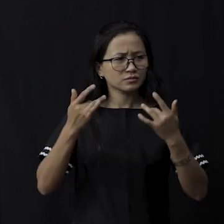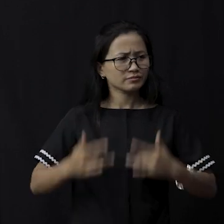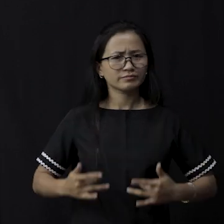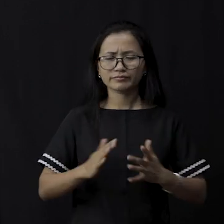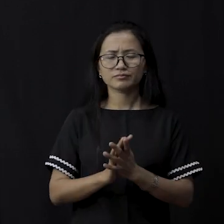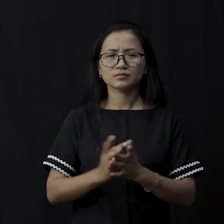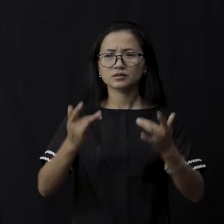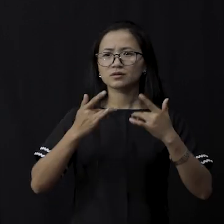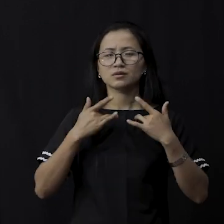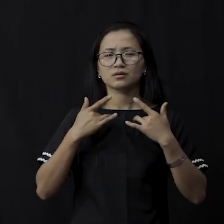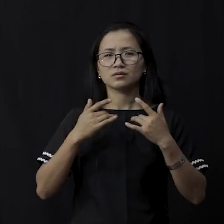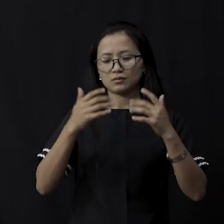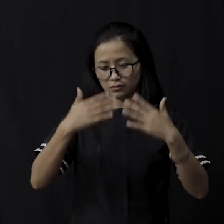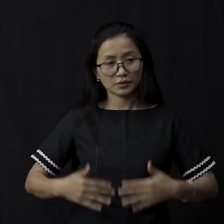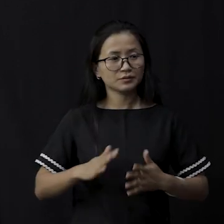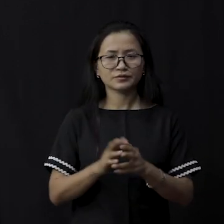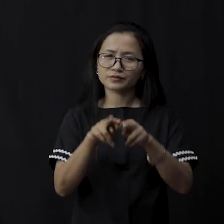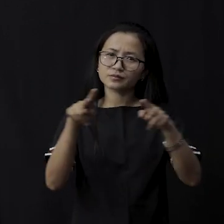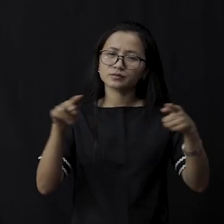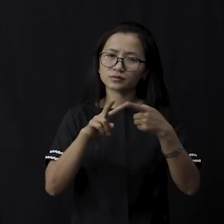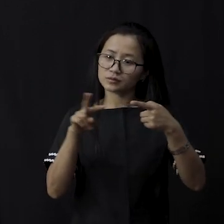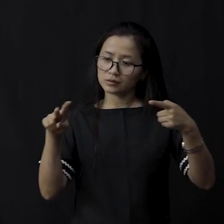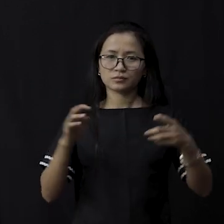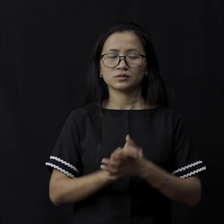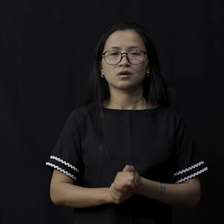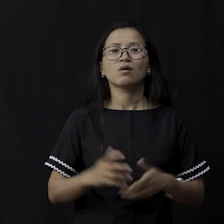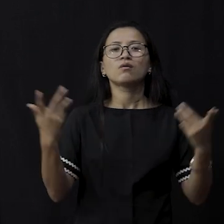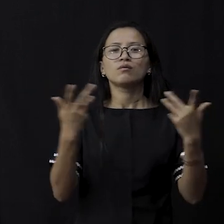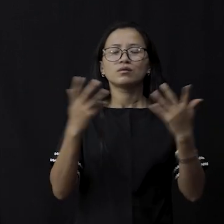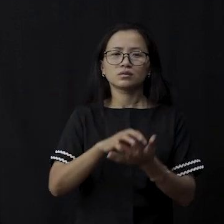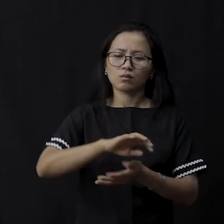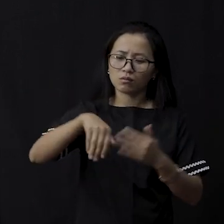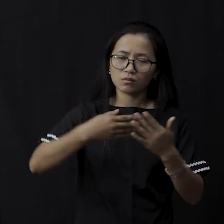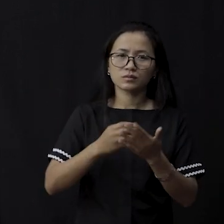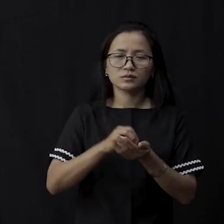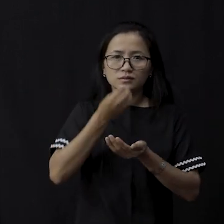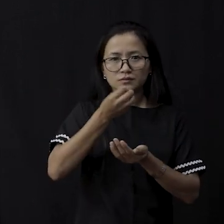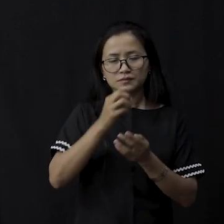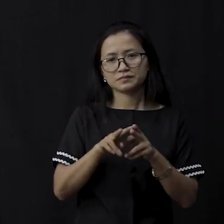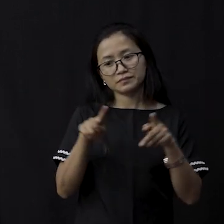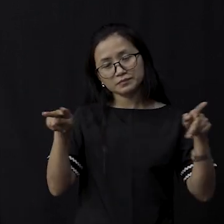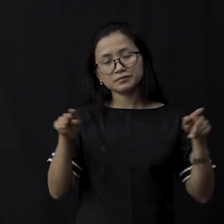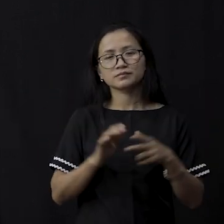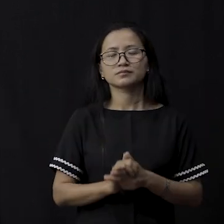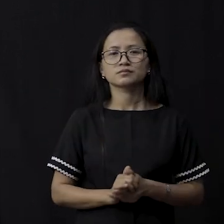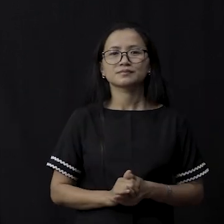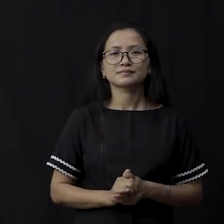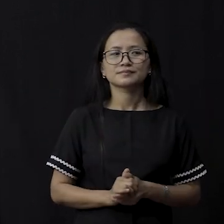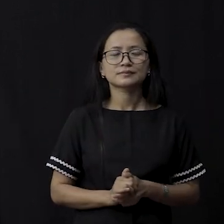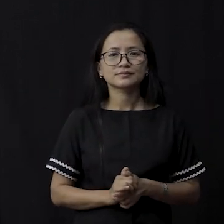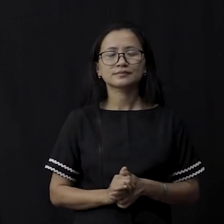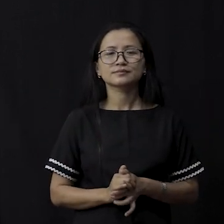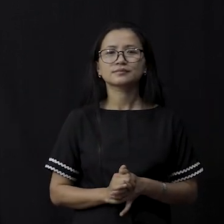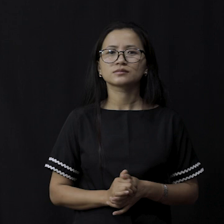types, right? So let us see, why do we eat all these different types of food? Okay, why do we eat all these